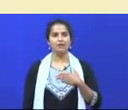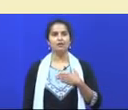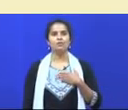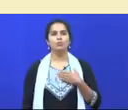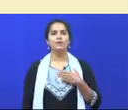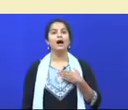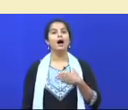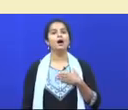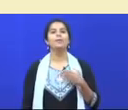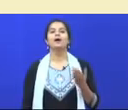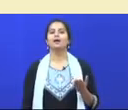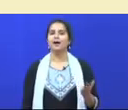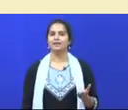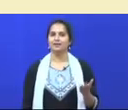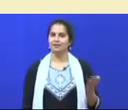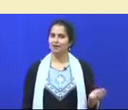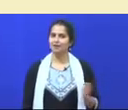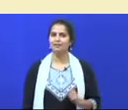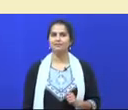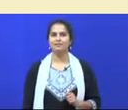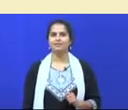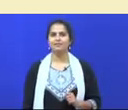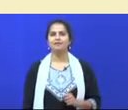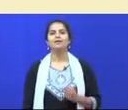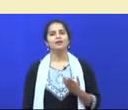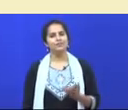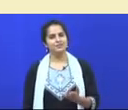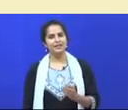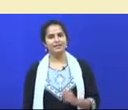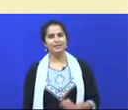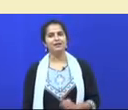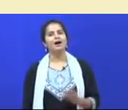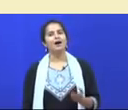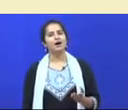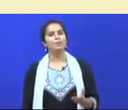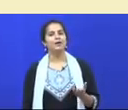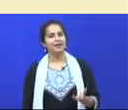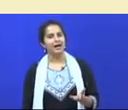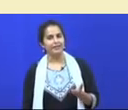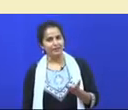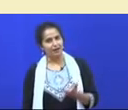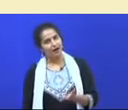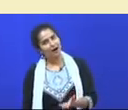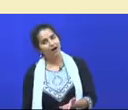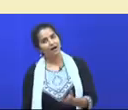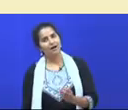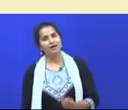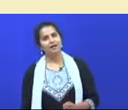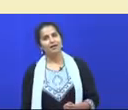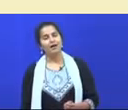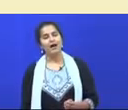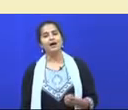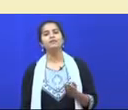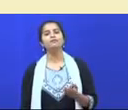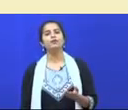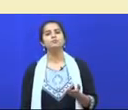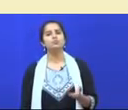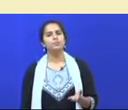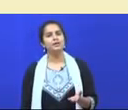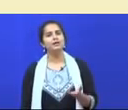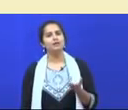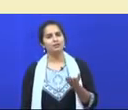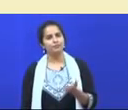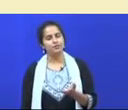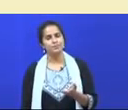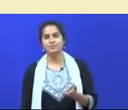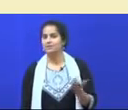man would be aham gayakaha. If it's a lady, aham gayika. And the verb to